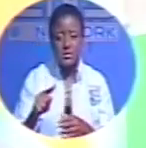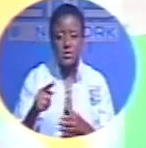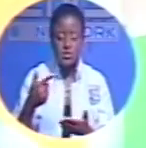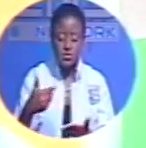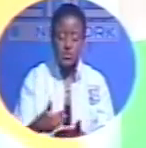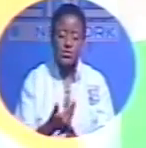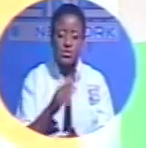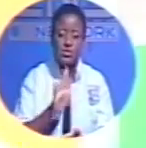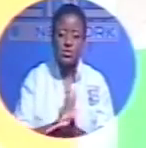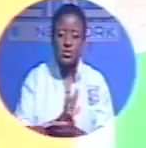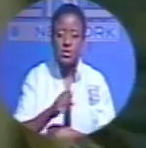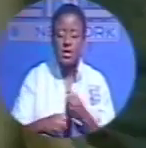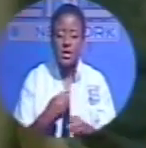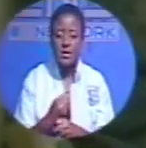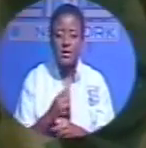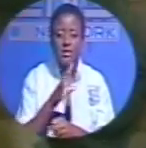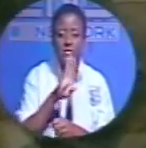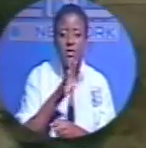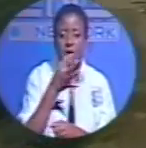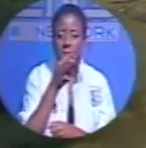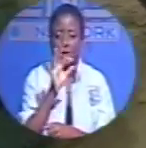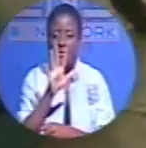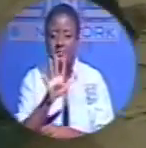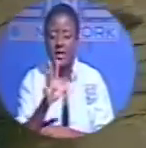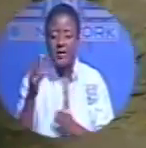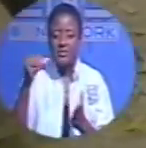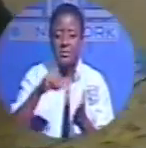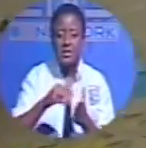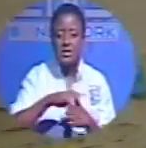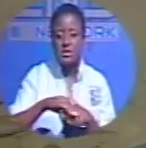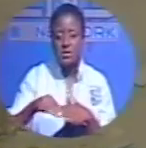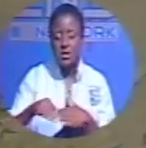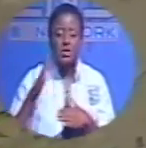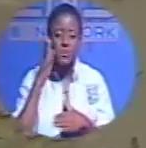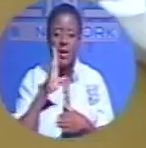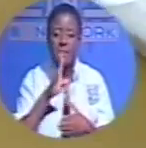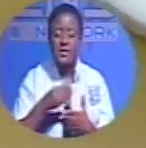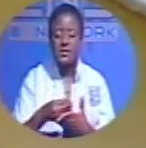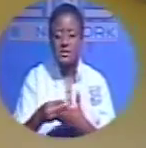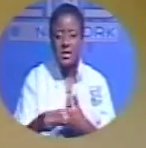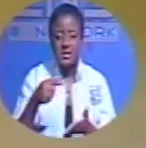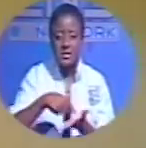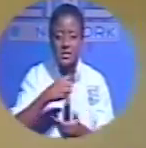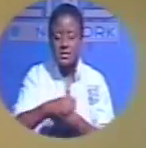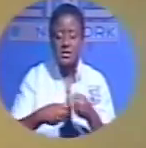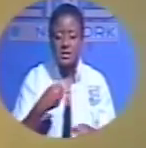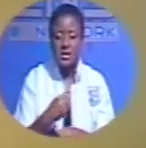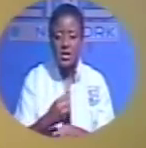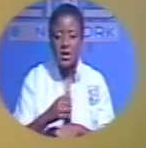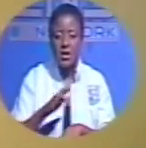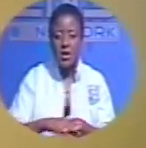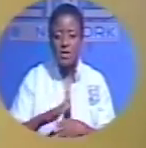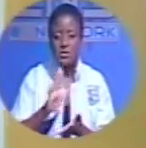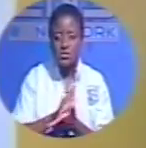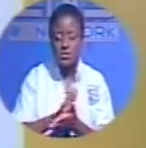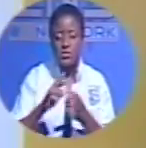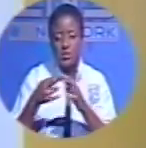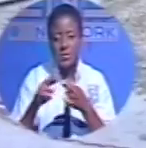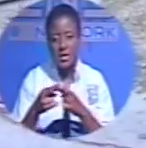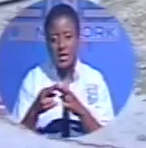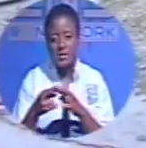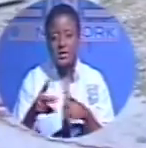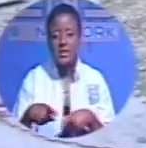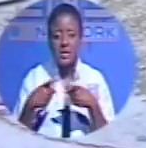Some $4.5 million will be spent on school repairs this summer, providing employment opportunities for an estimated 800